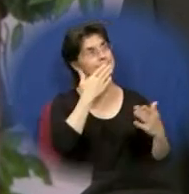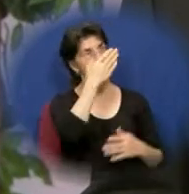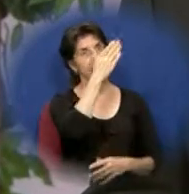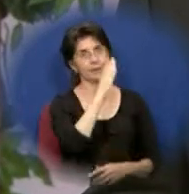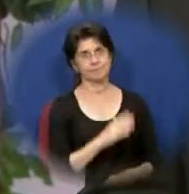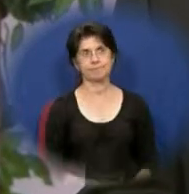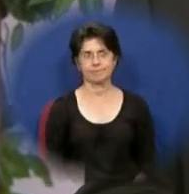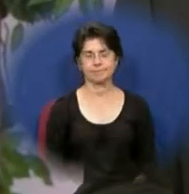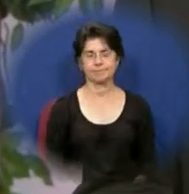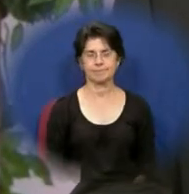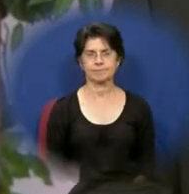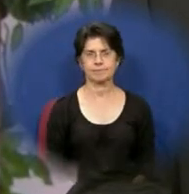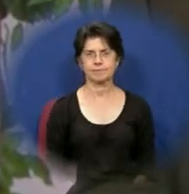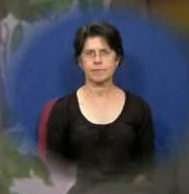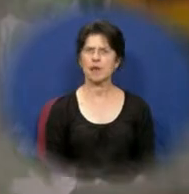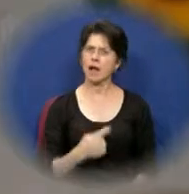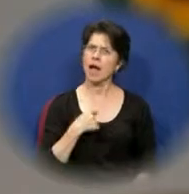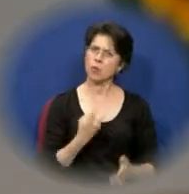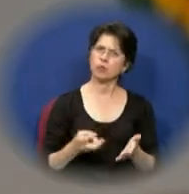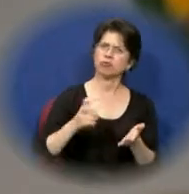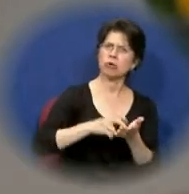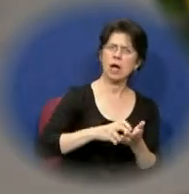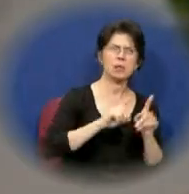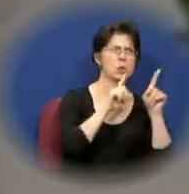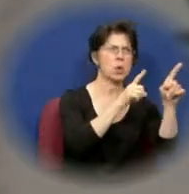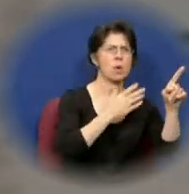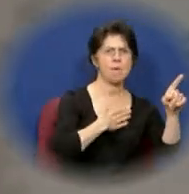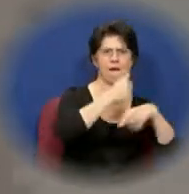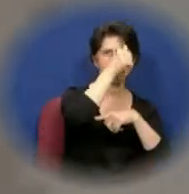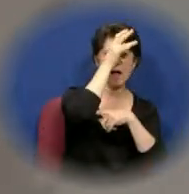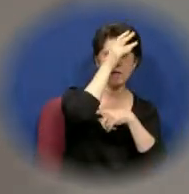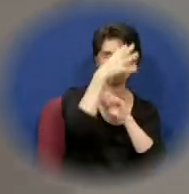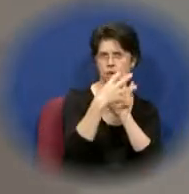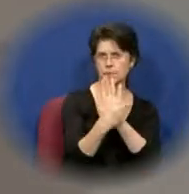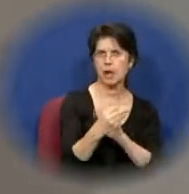I will rise and go to my father.